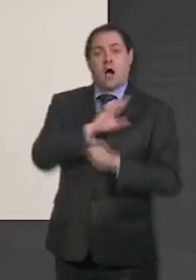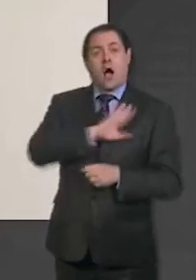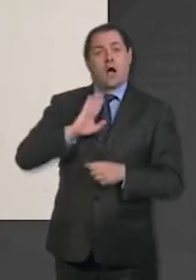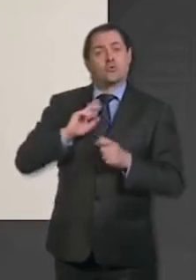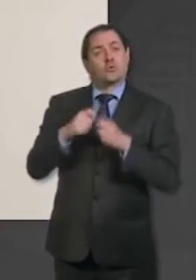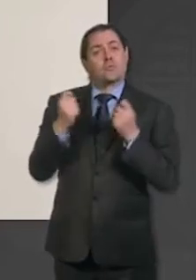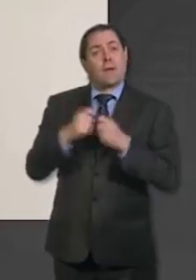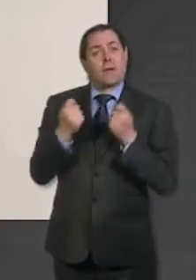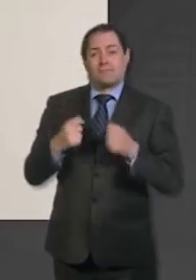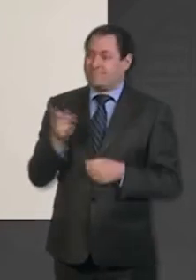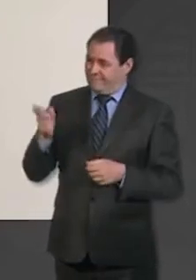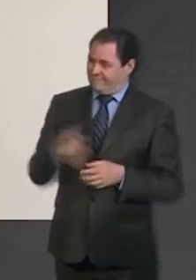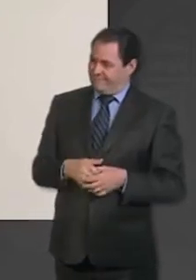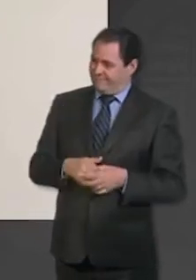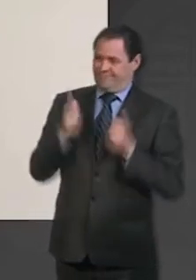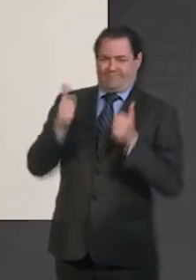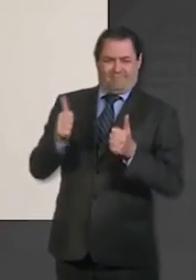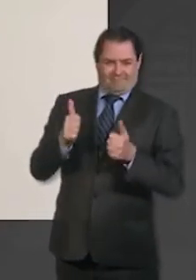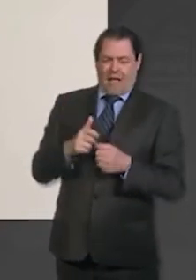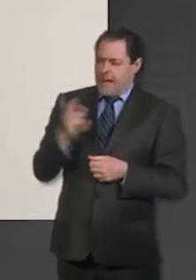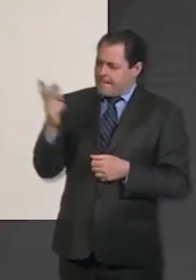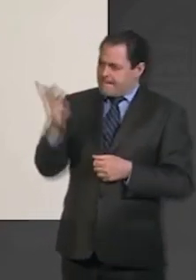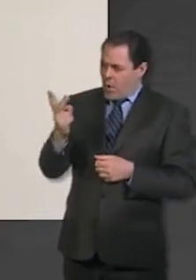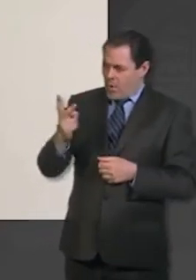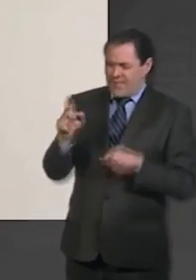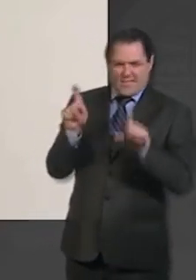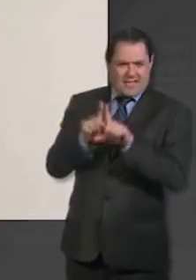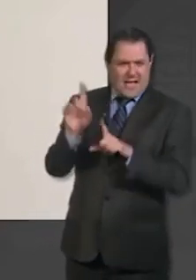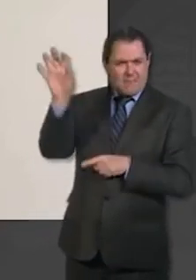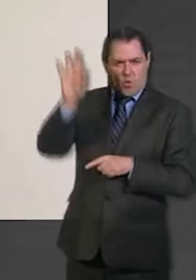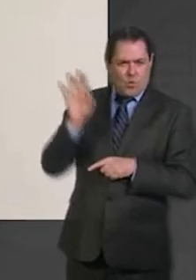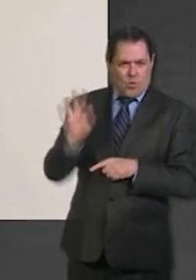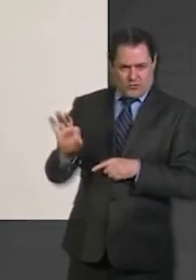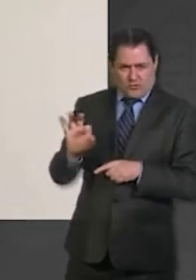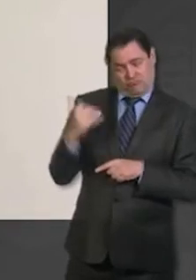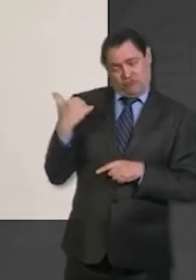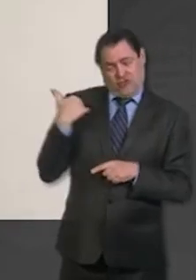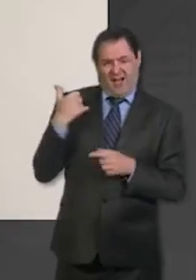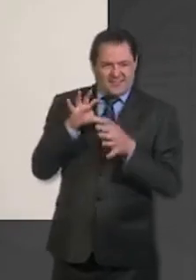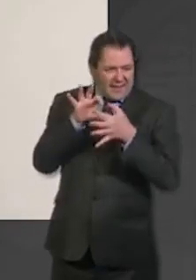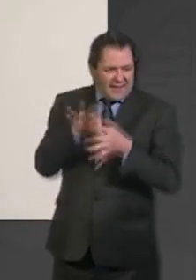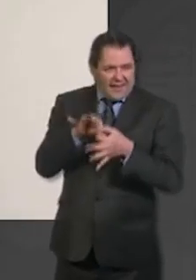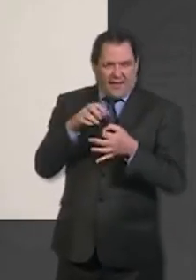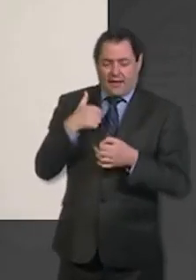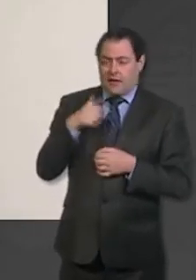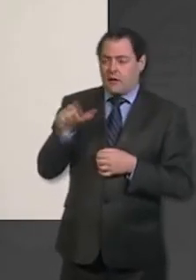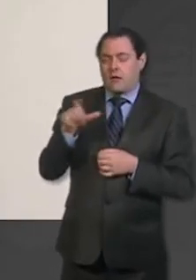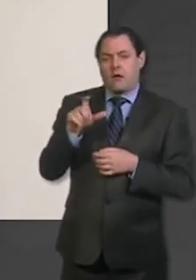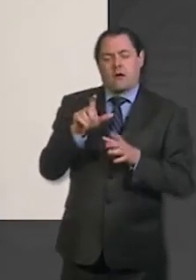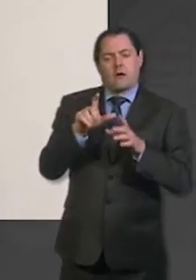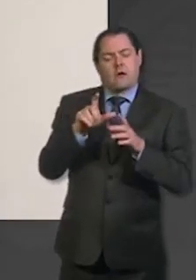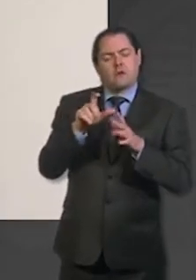To both of you, if I could ask the same question, to follow up slightly on what Sam said, Dominic Raab also raised it yesterday, the idea that if in certain parts of the